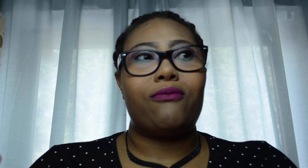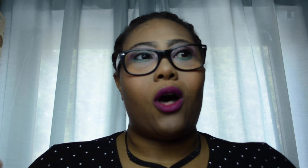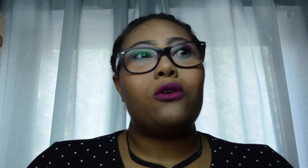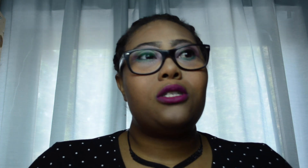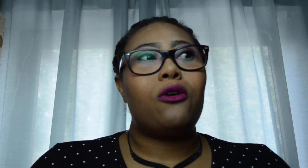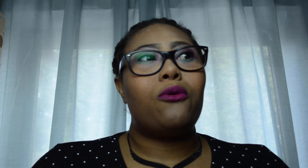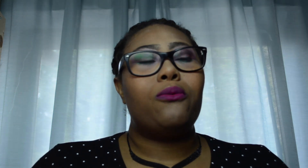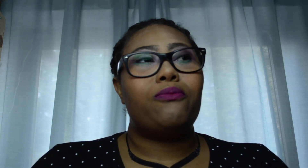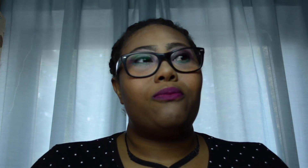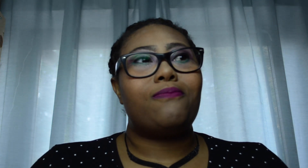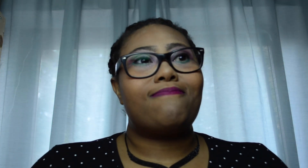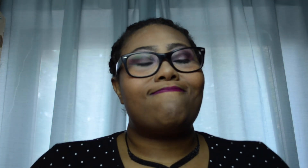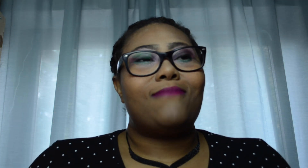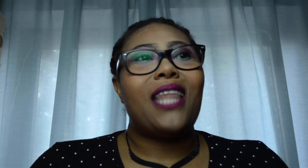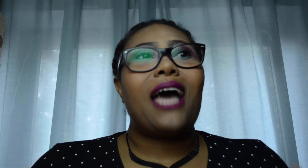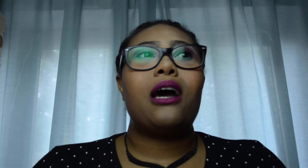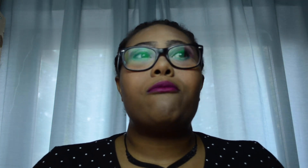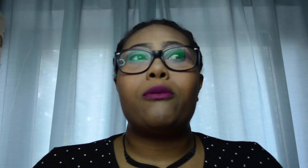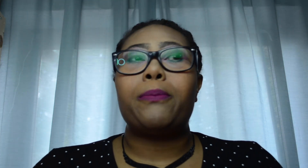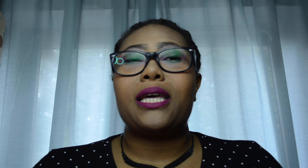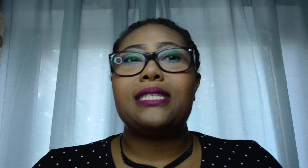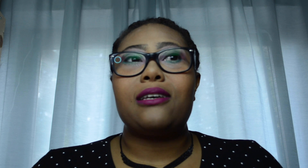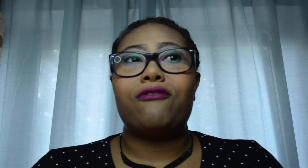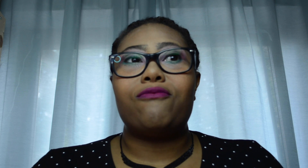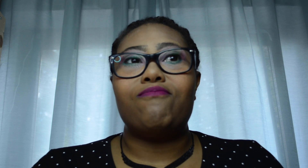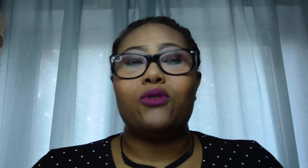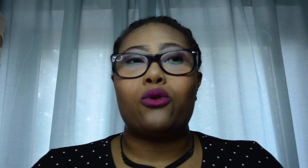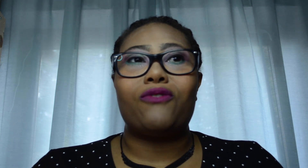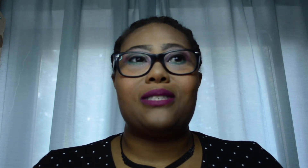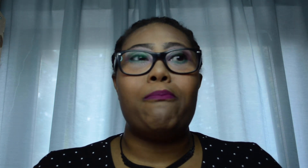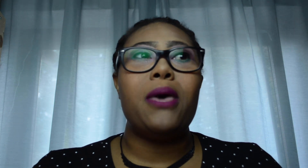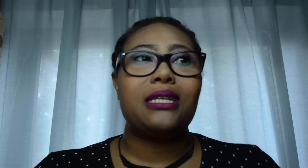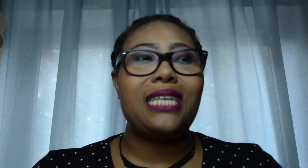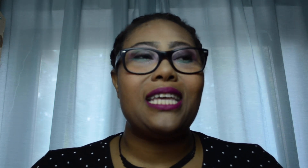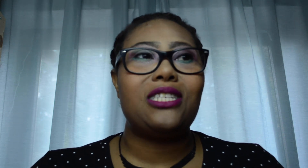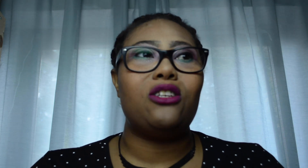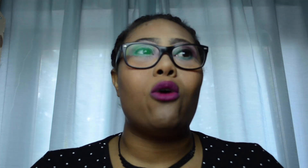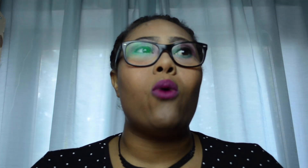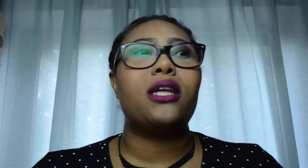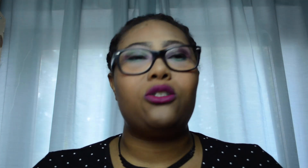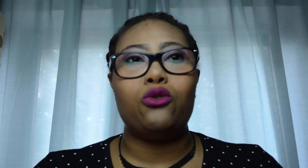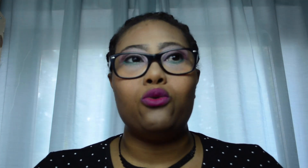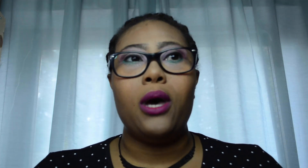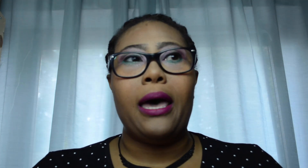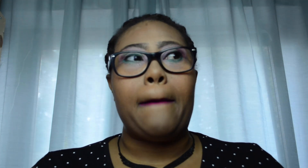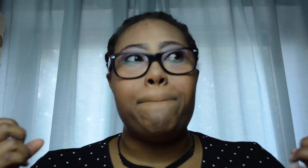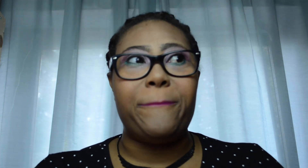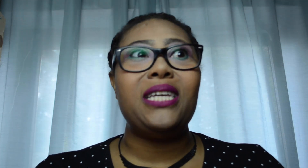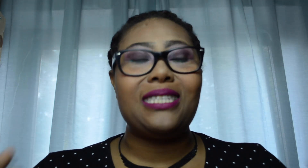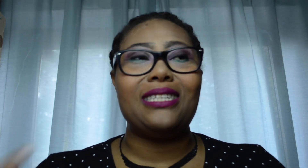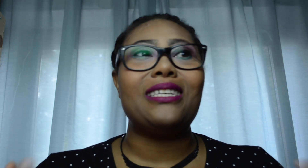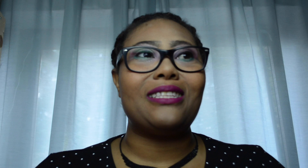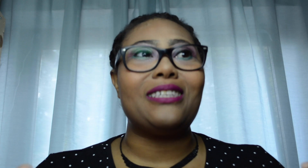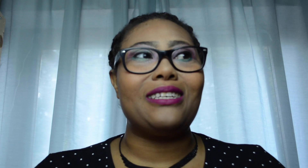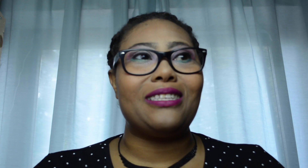of also not come from a place of sort of this militant, you know, wanting to